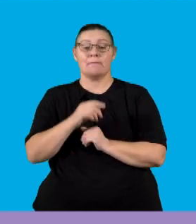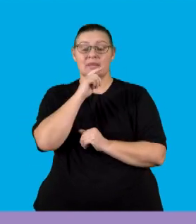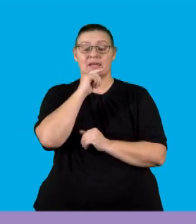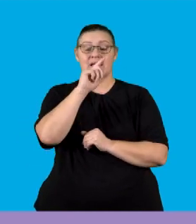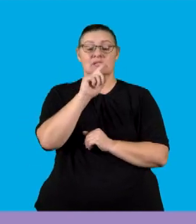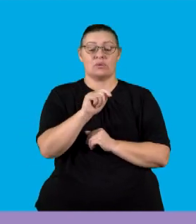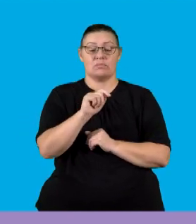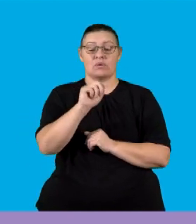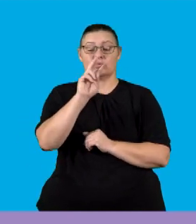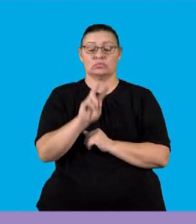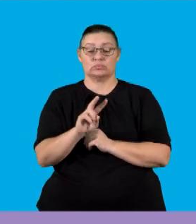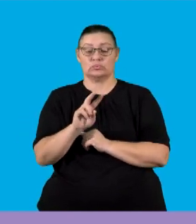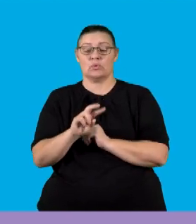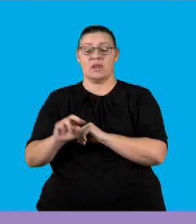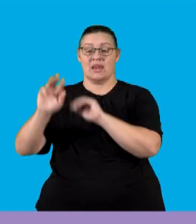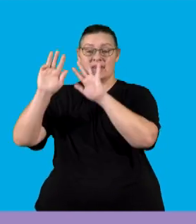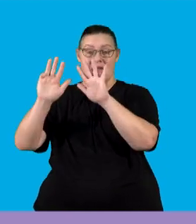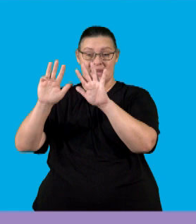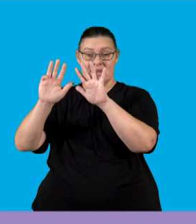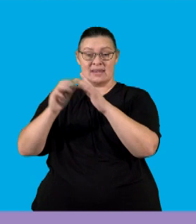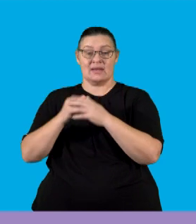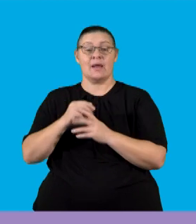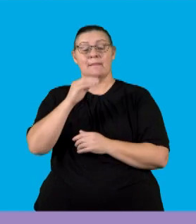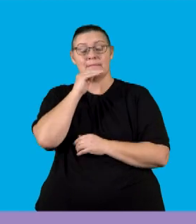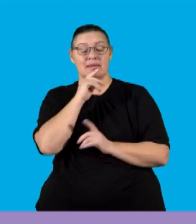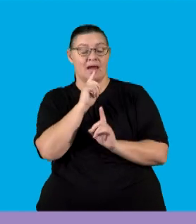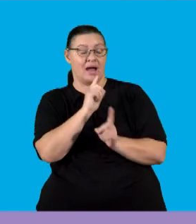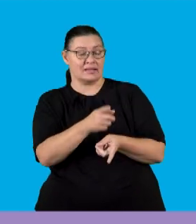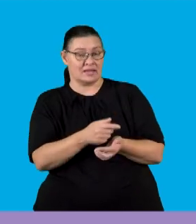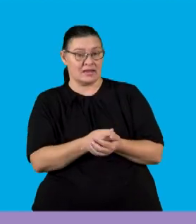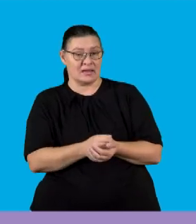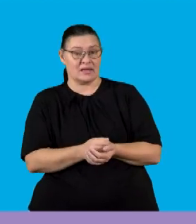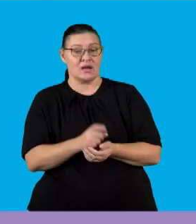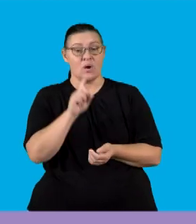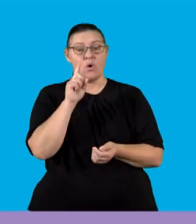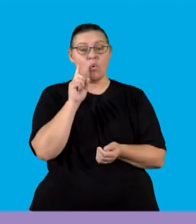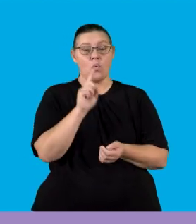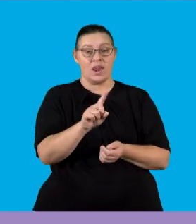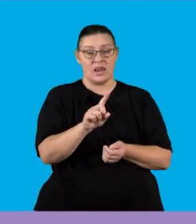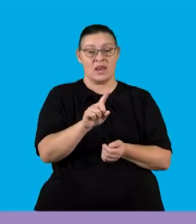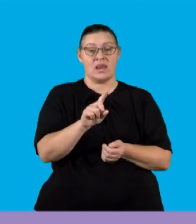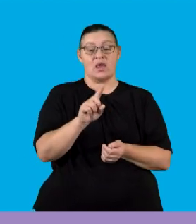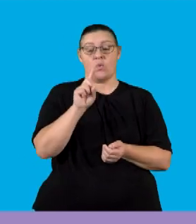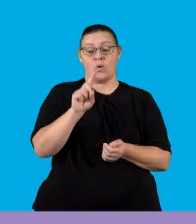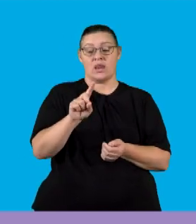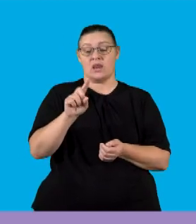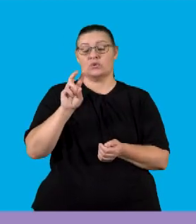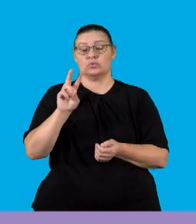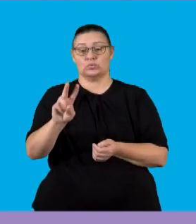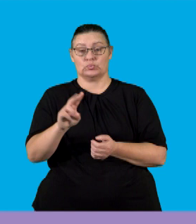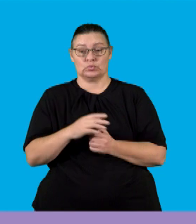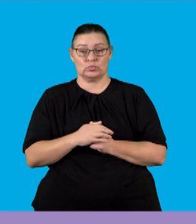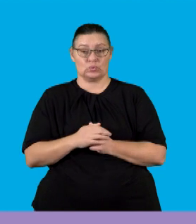512. Do you already have an answer for the 12th term? Yes, it will be 2 exponent 12 minus